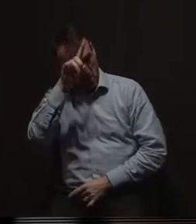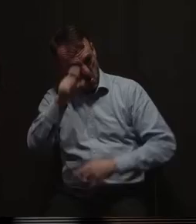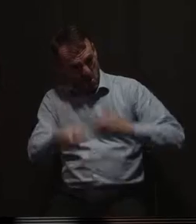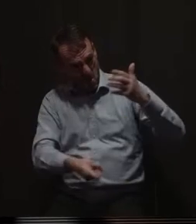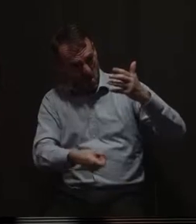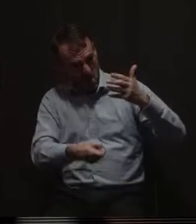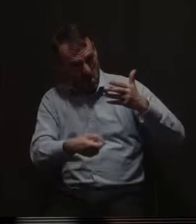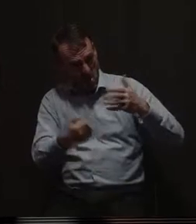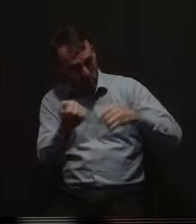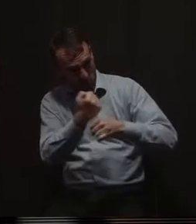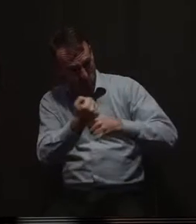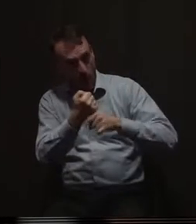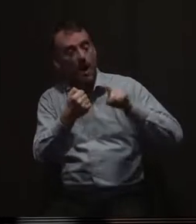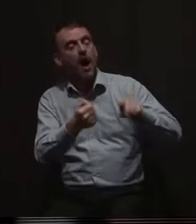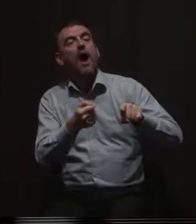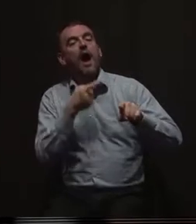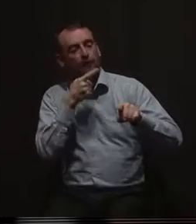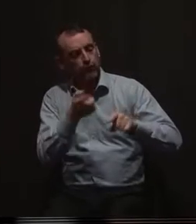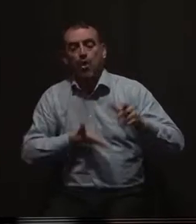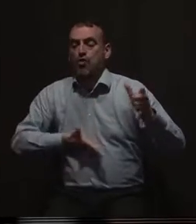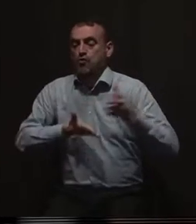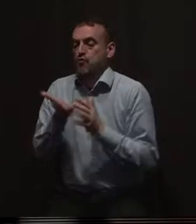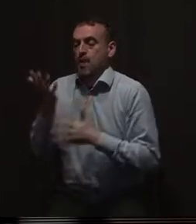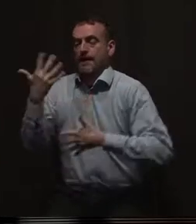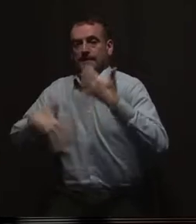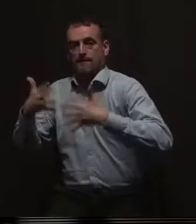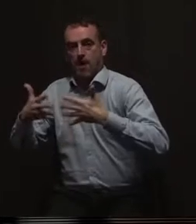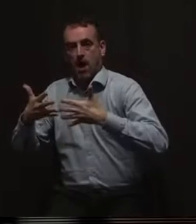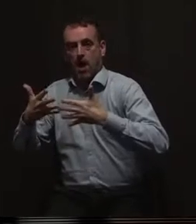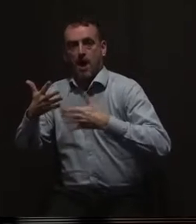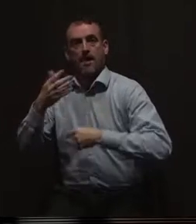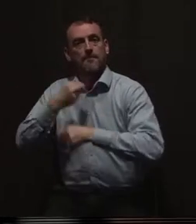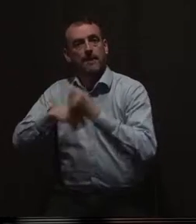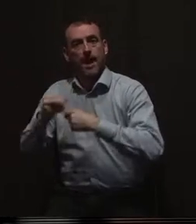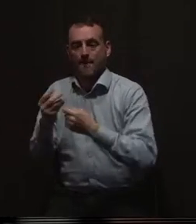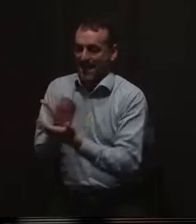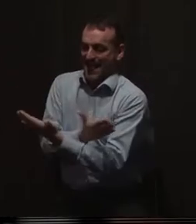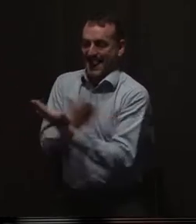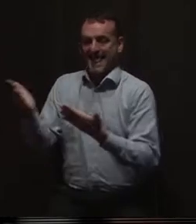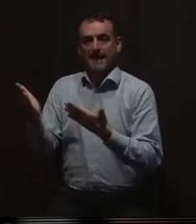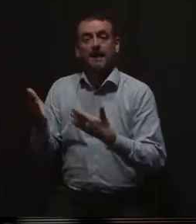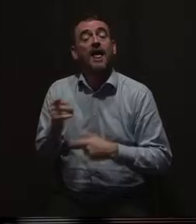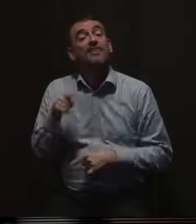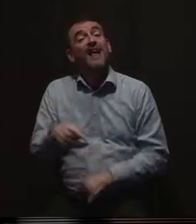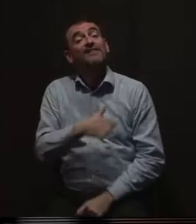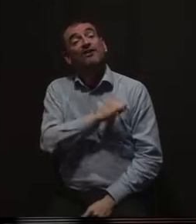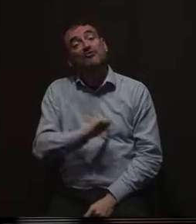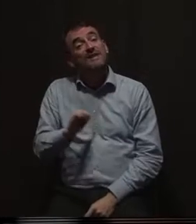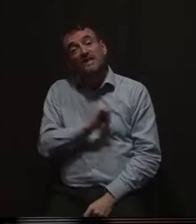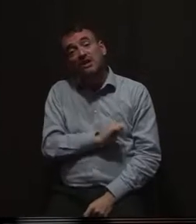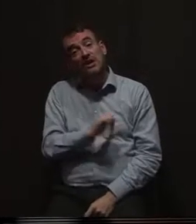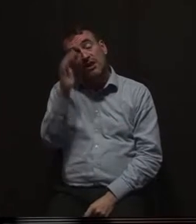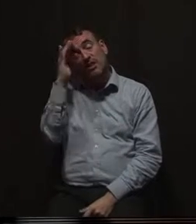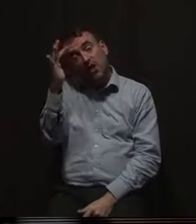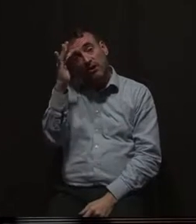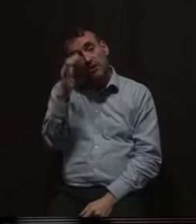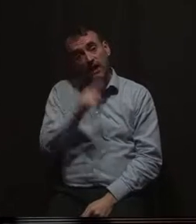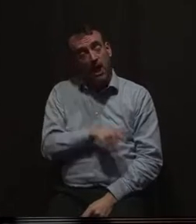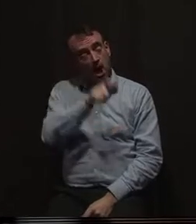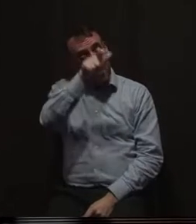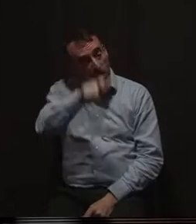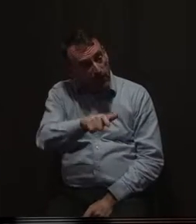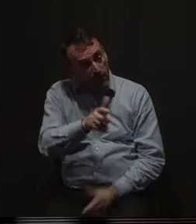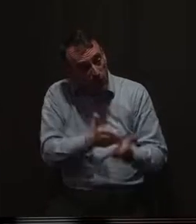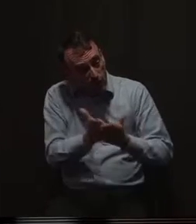suffer more for it, and then you can cleanse yourself. But that's just Christianity. Nobody becomes a better person by suffering. They might, but usually